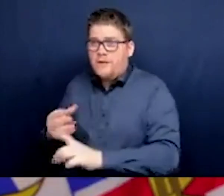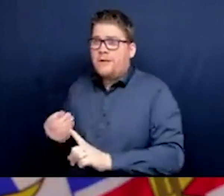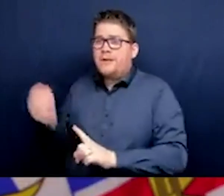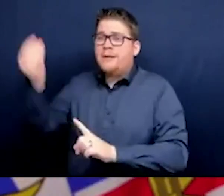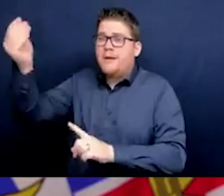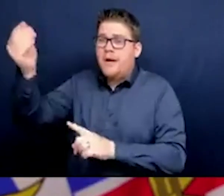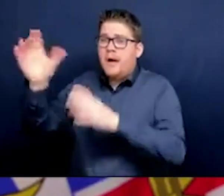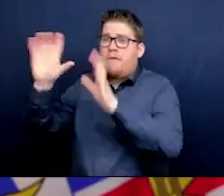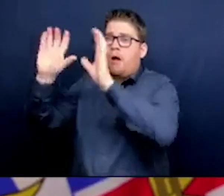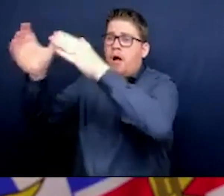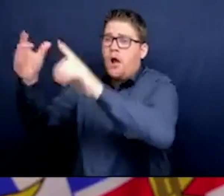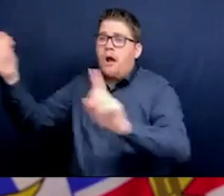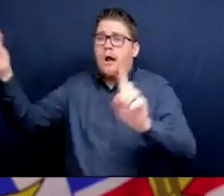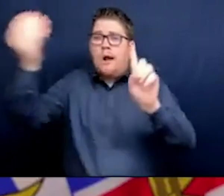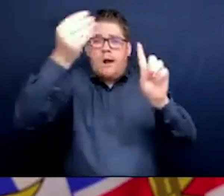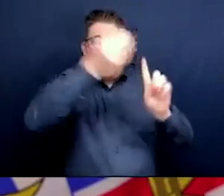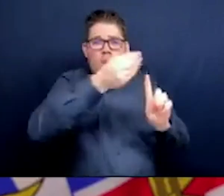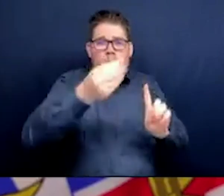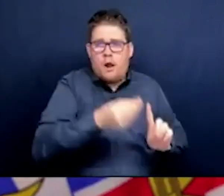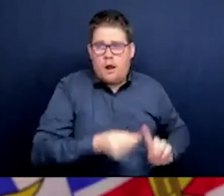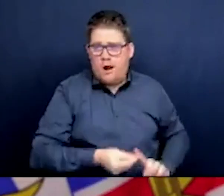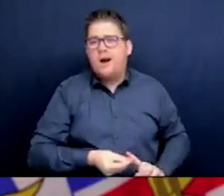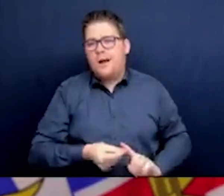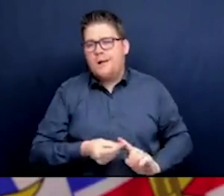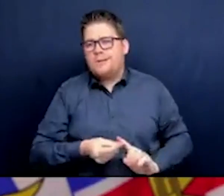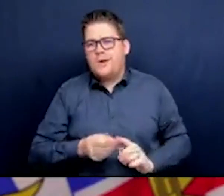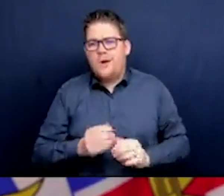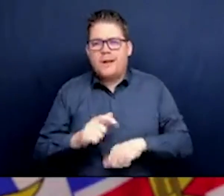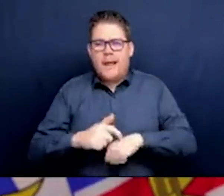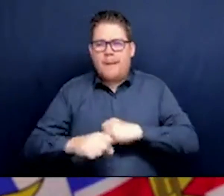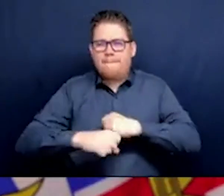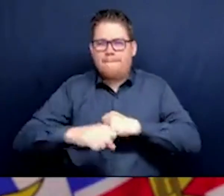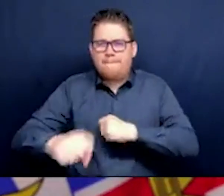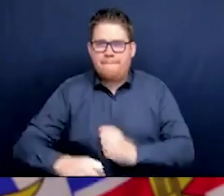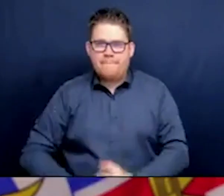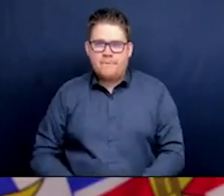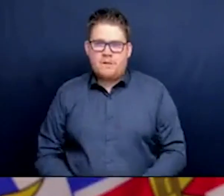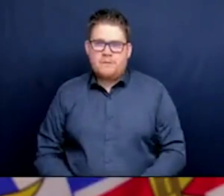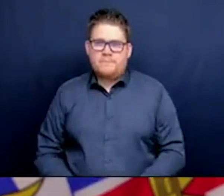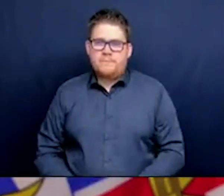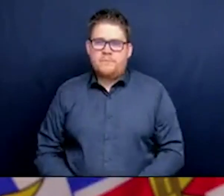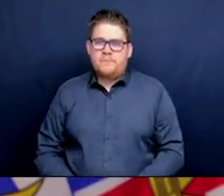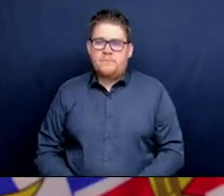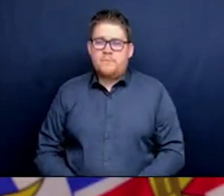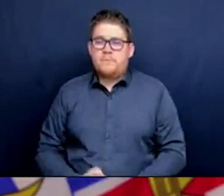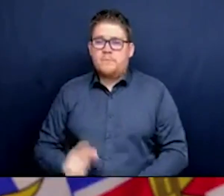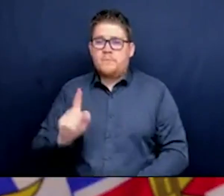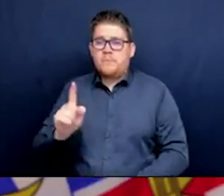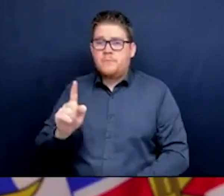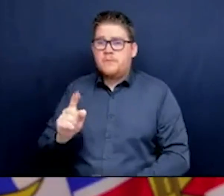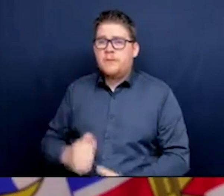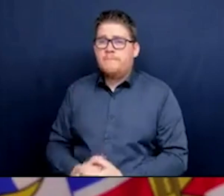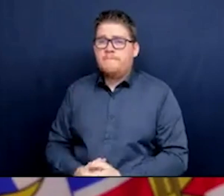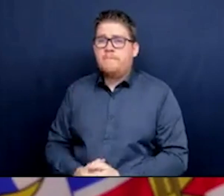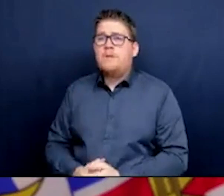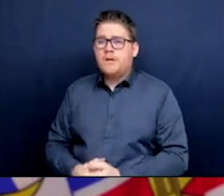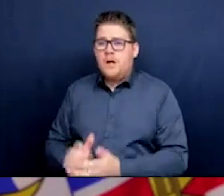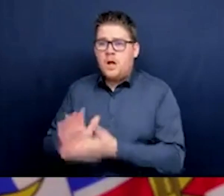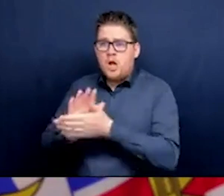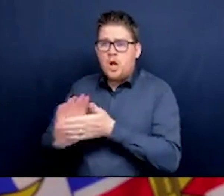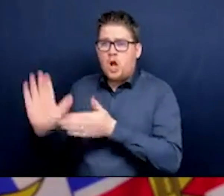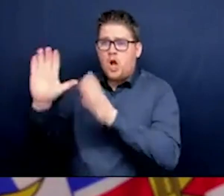what we do know, as was mentioned, the College of Dietitians, so people who work in our